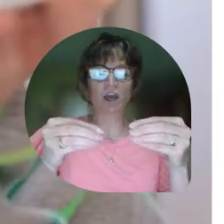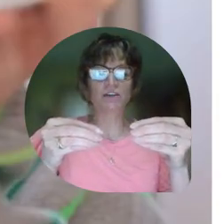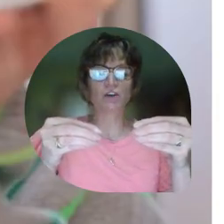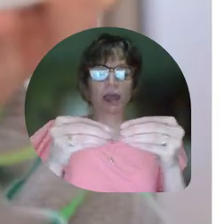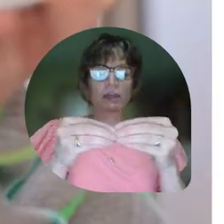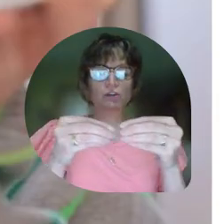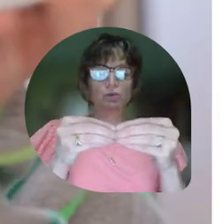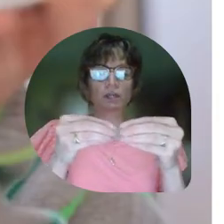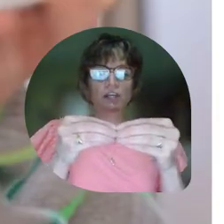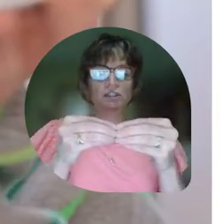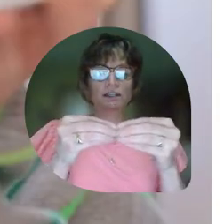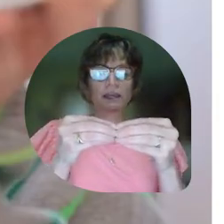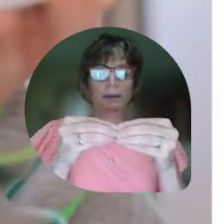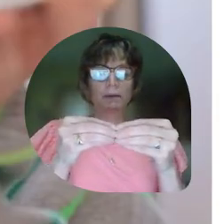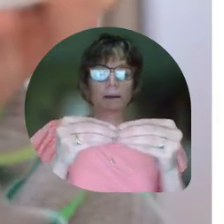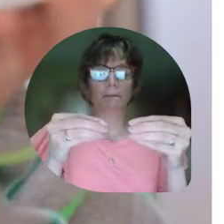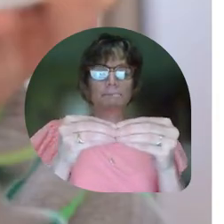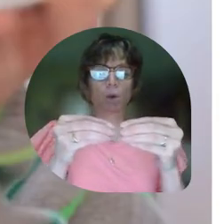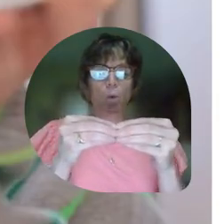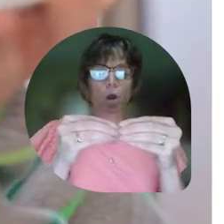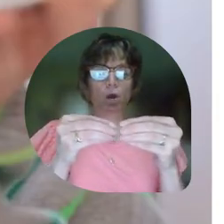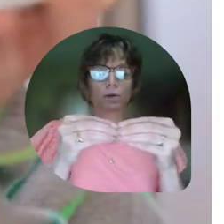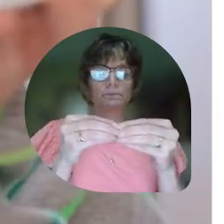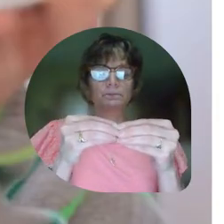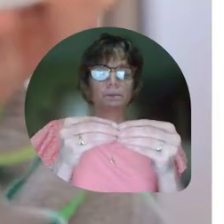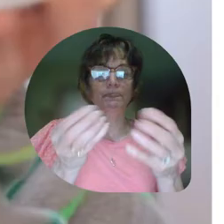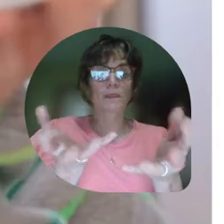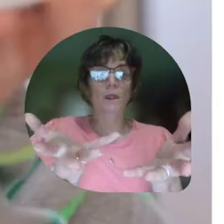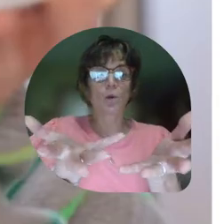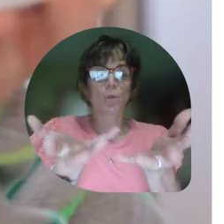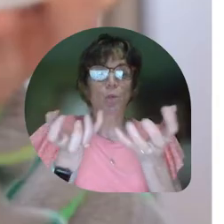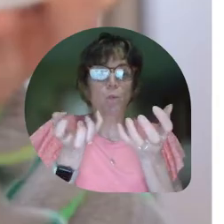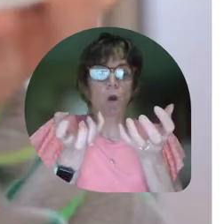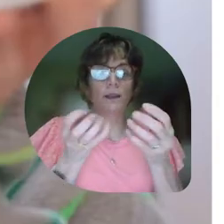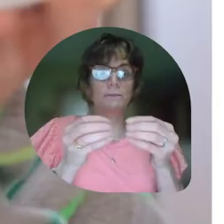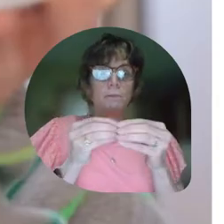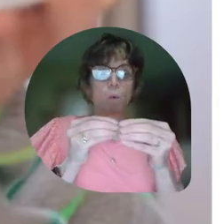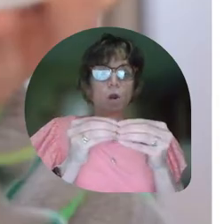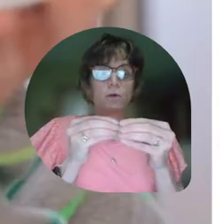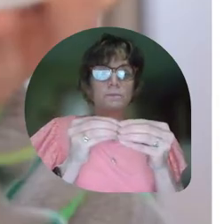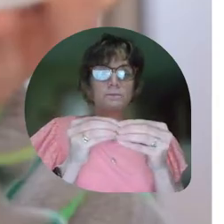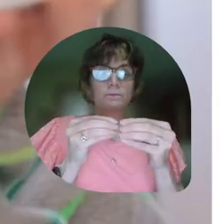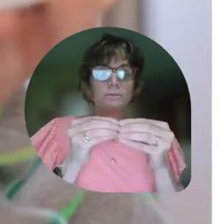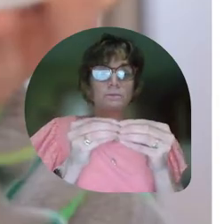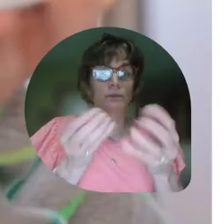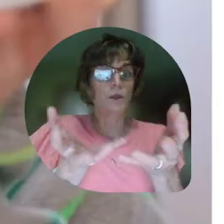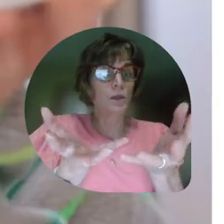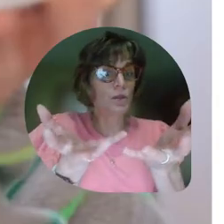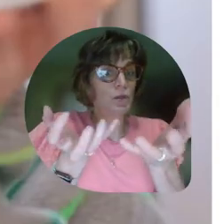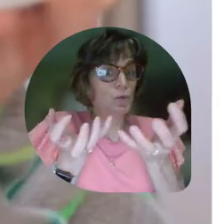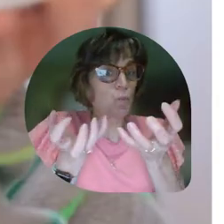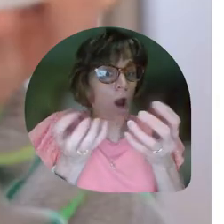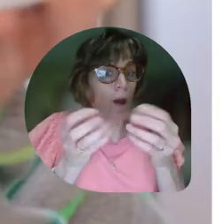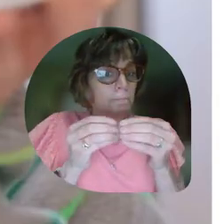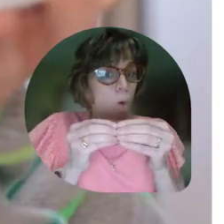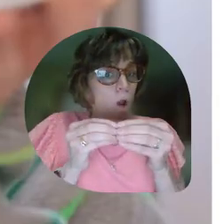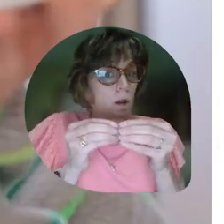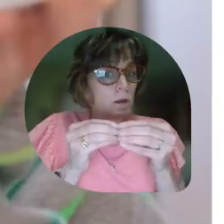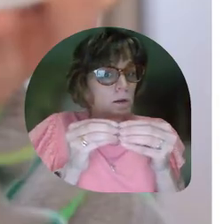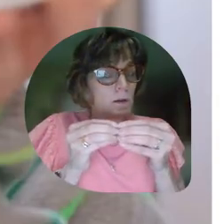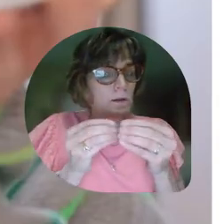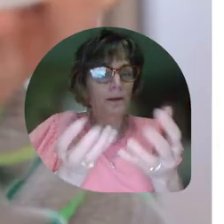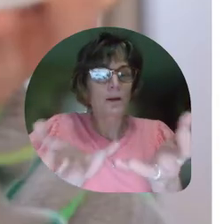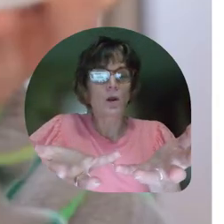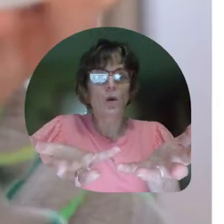each other, and you touch the tip. More. Want more. You want